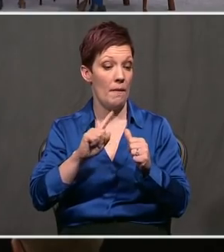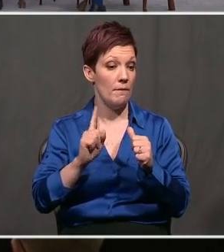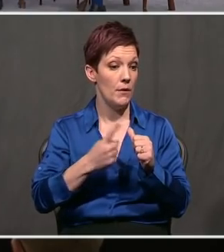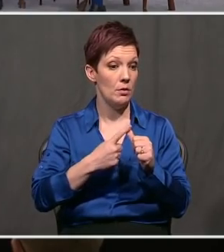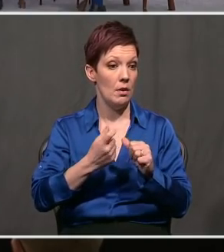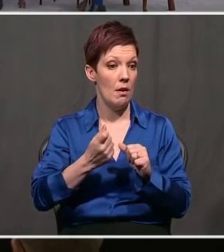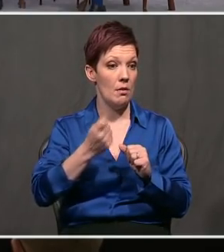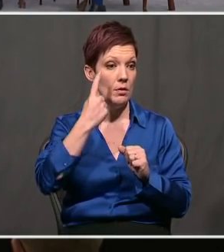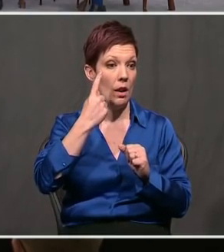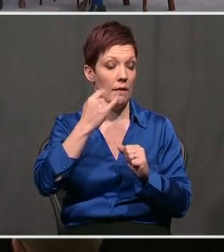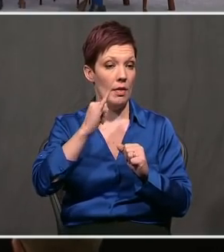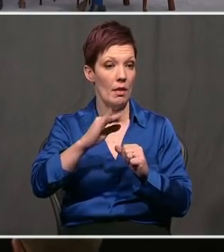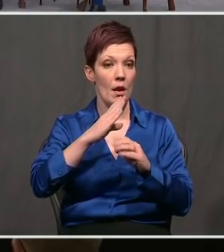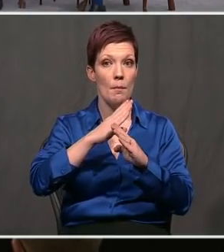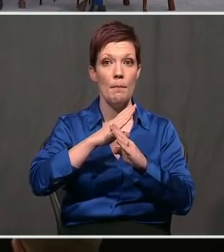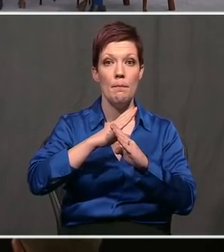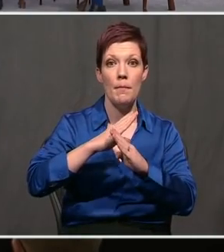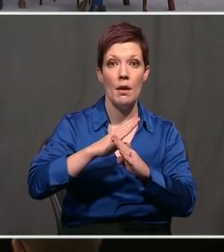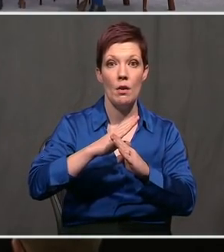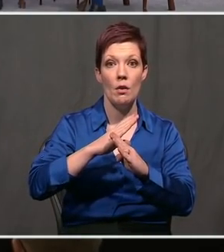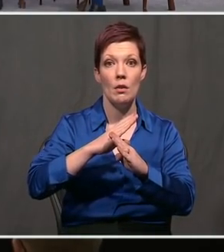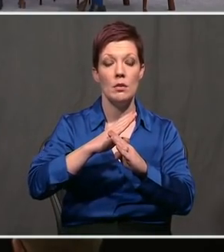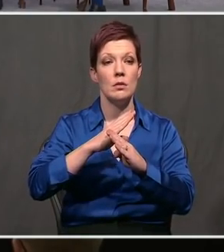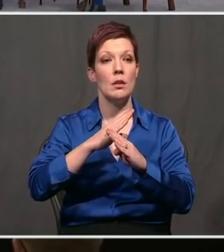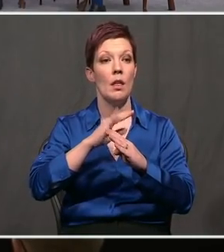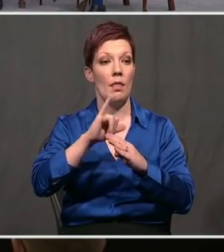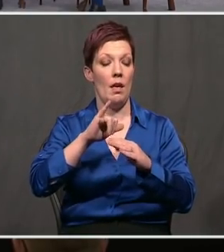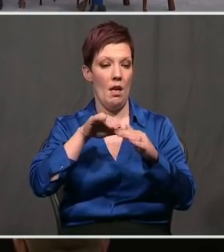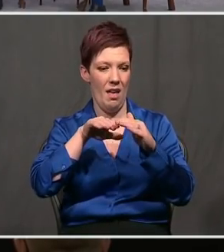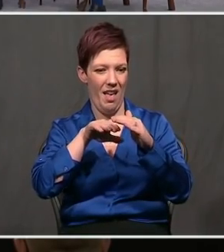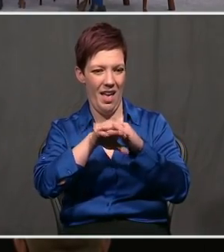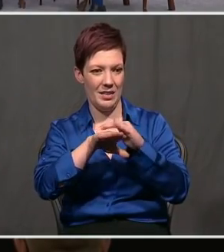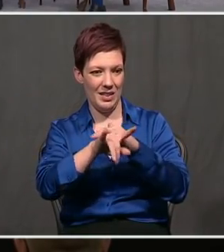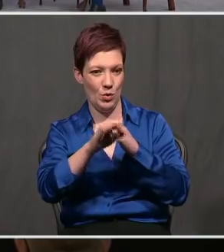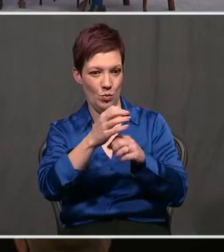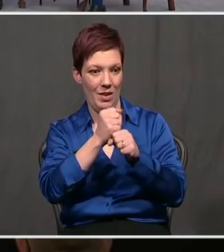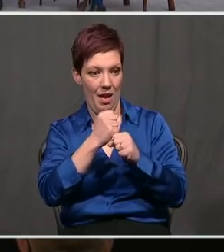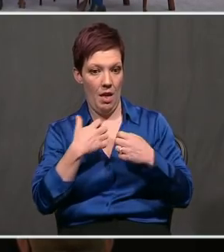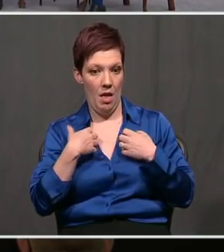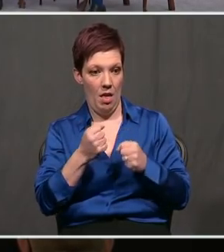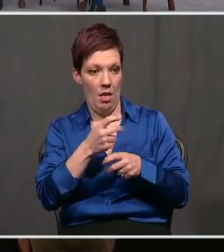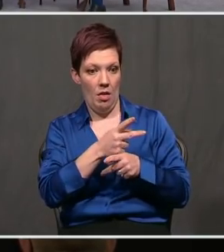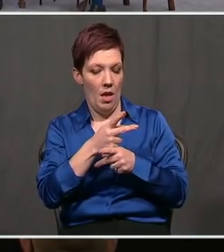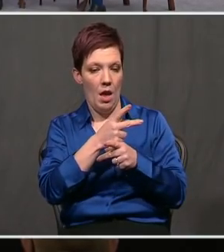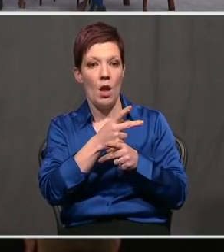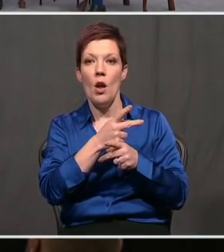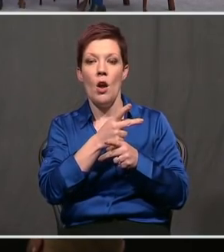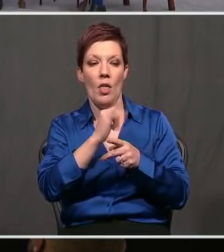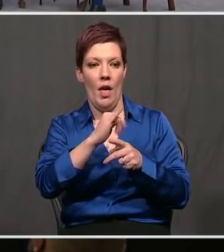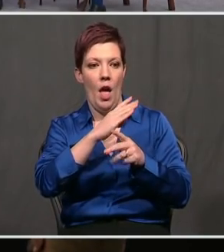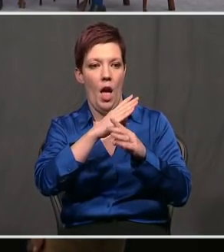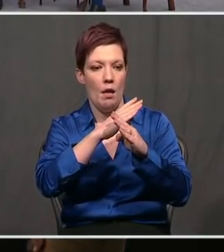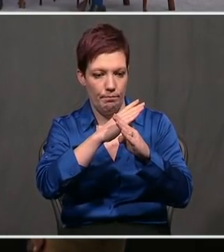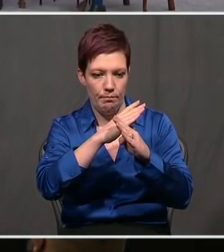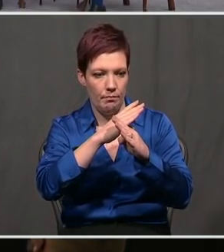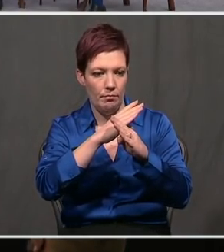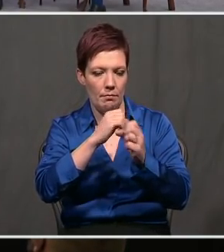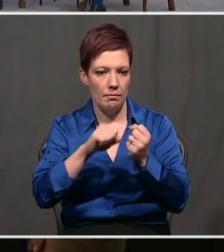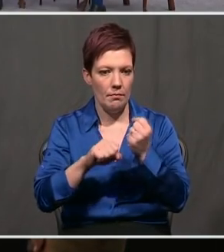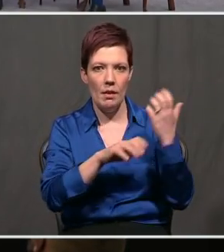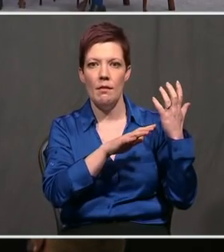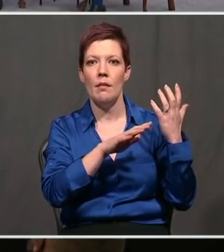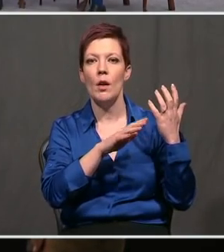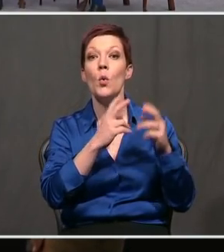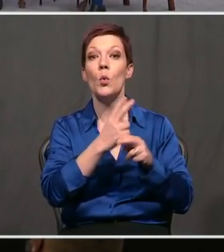understanding that the barriers and the access to healthcare were eliminating or limiting the amount of testing. We used that